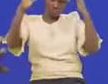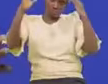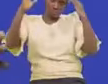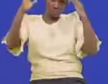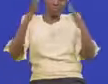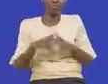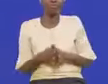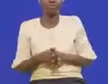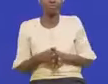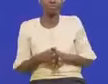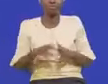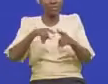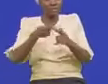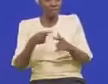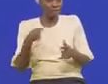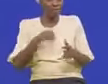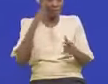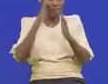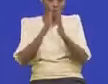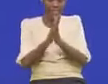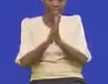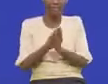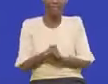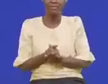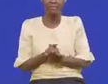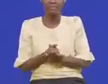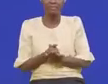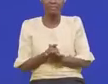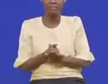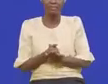afikele voma. Azomia do gbeda.